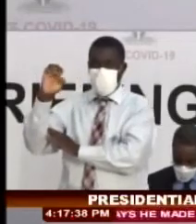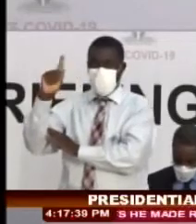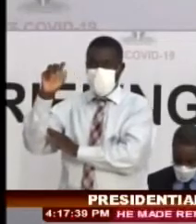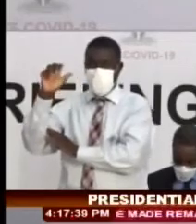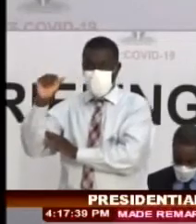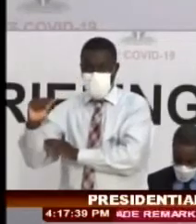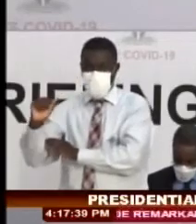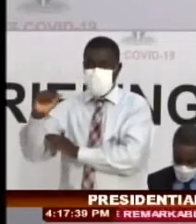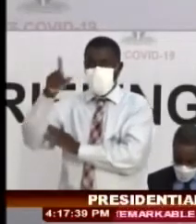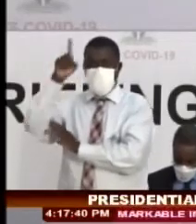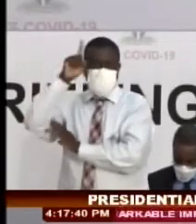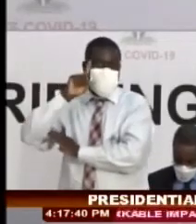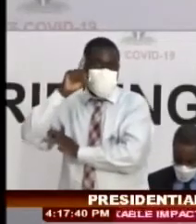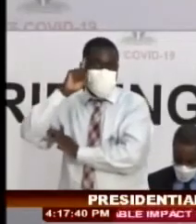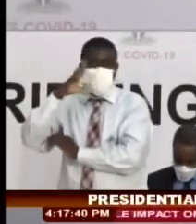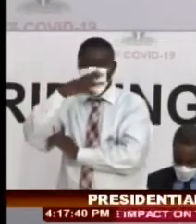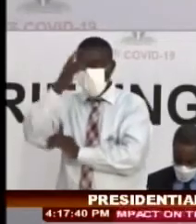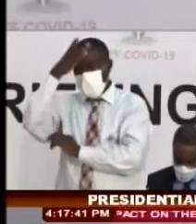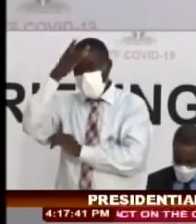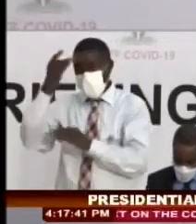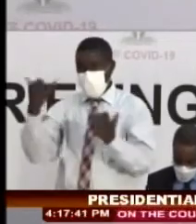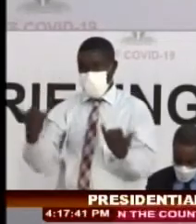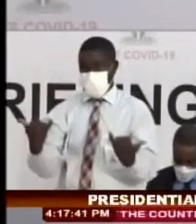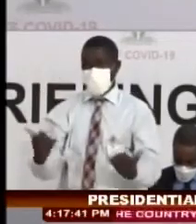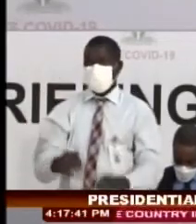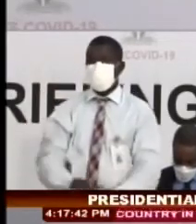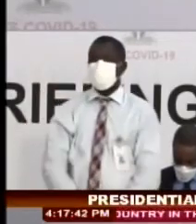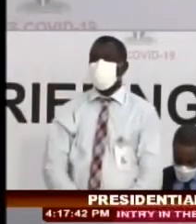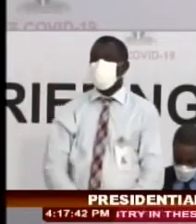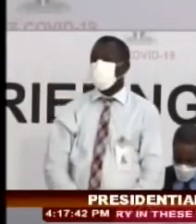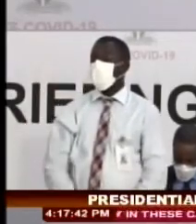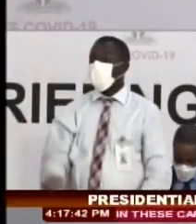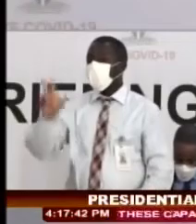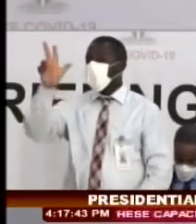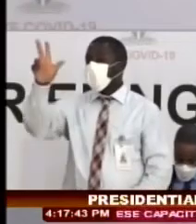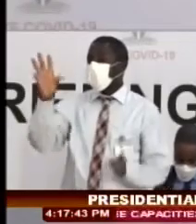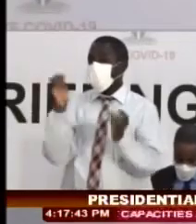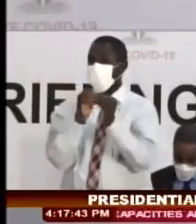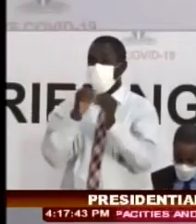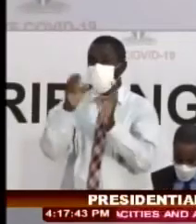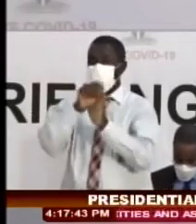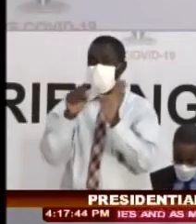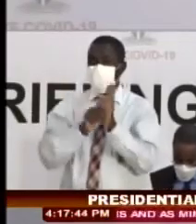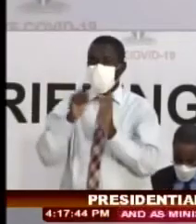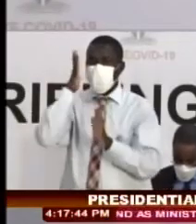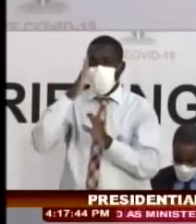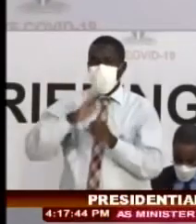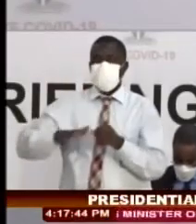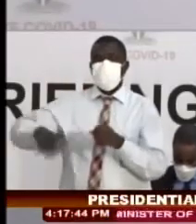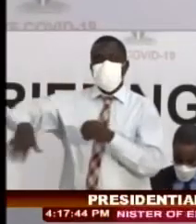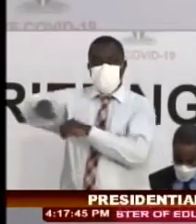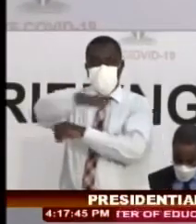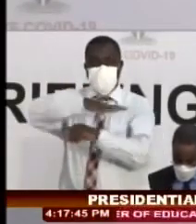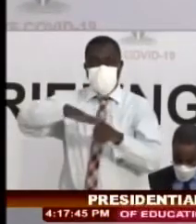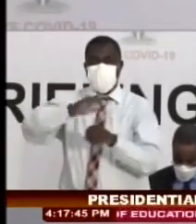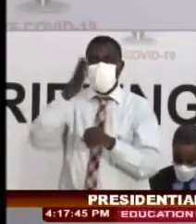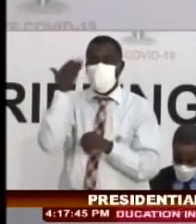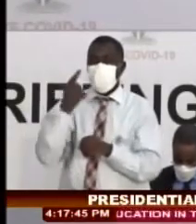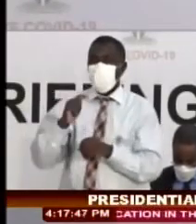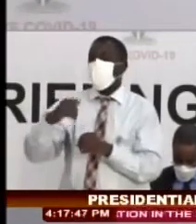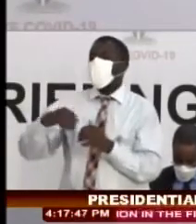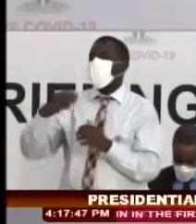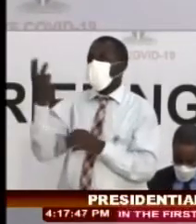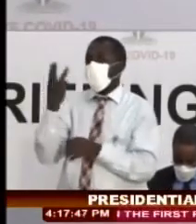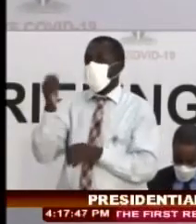Kano. 3 more states will be covered by Wednesday tomorrow. While the